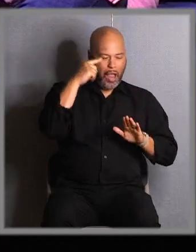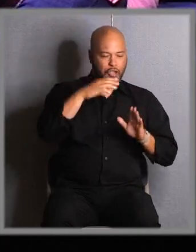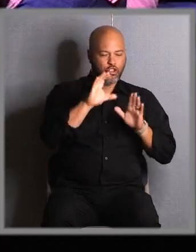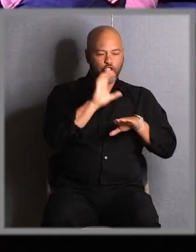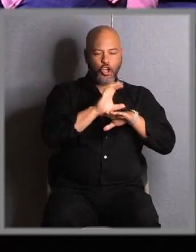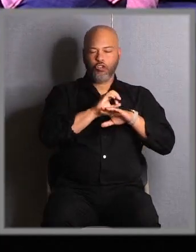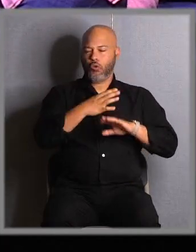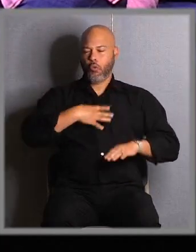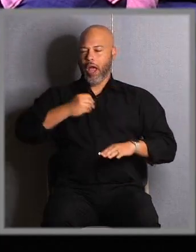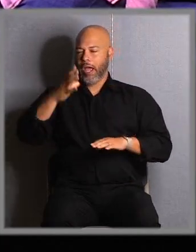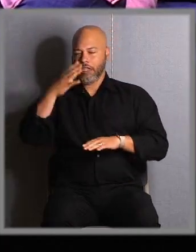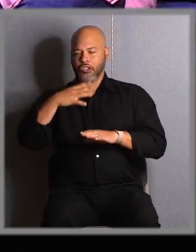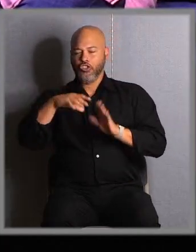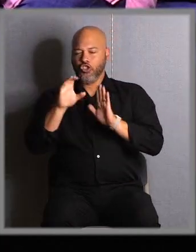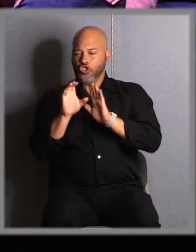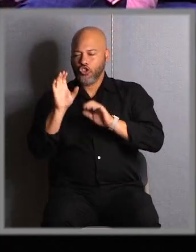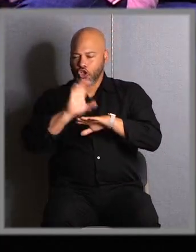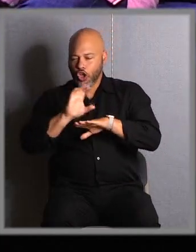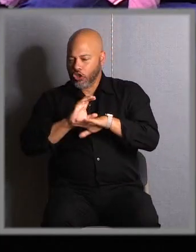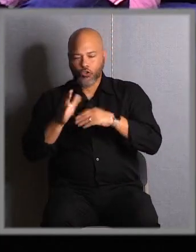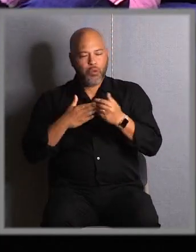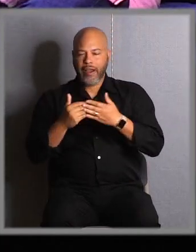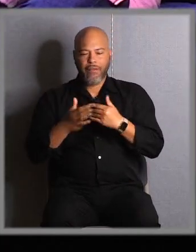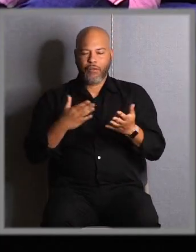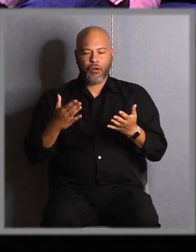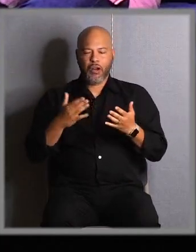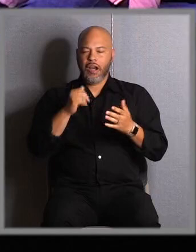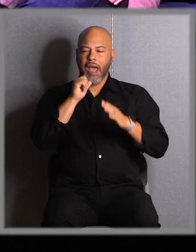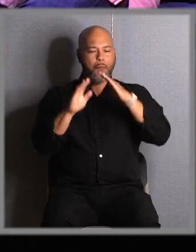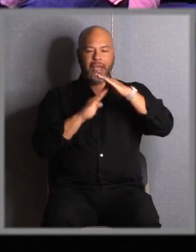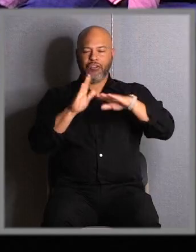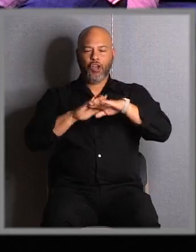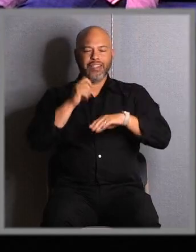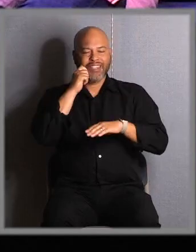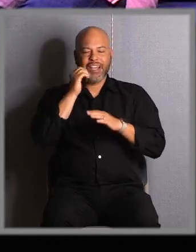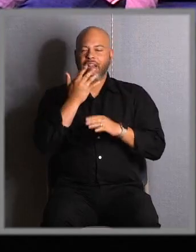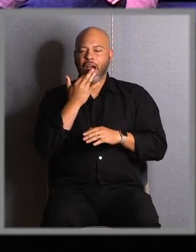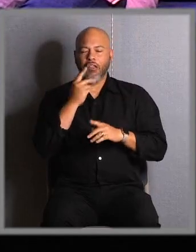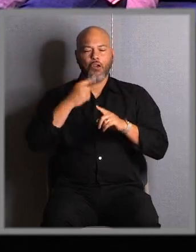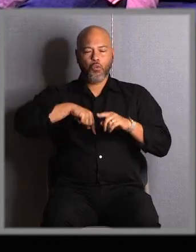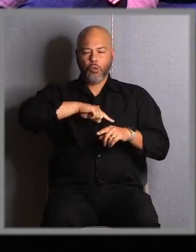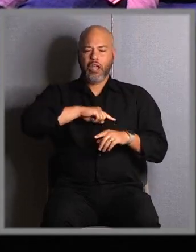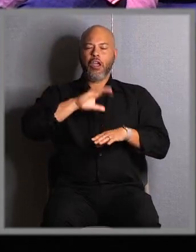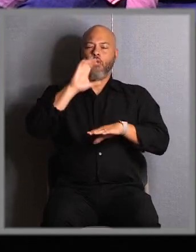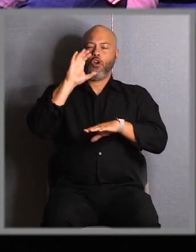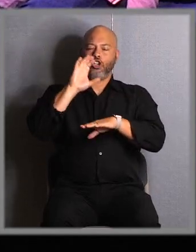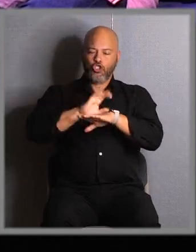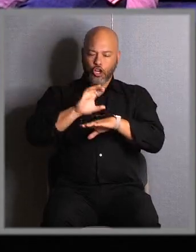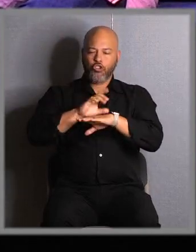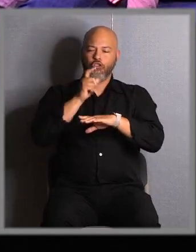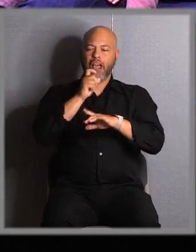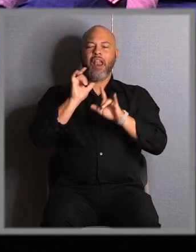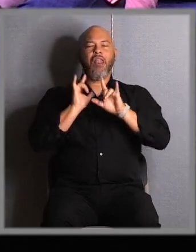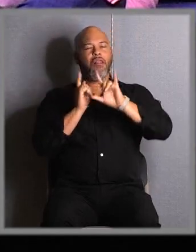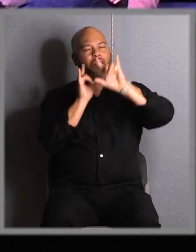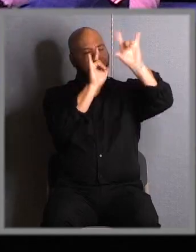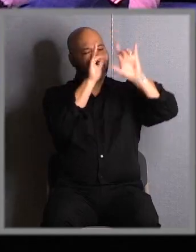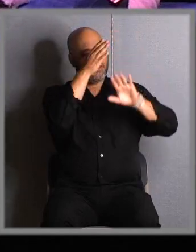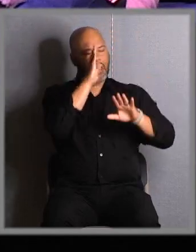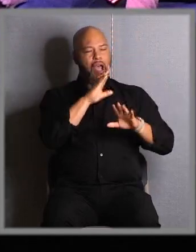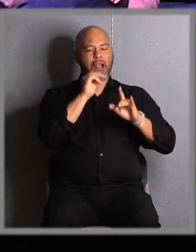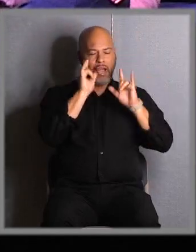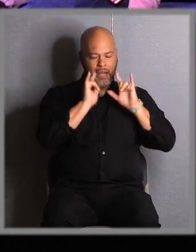or any kind of adjective based on skin color, but that we're a church that loves God and loves